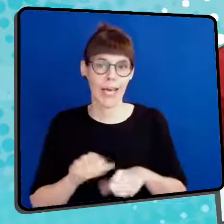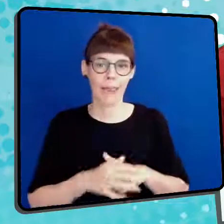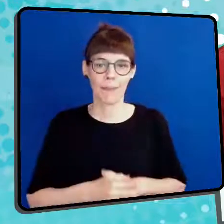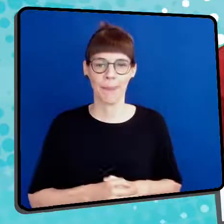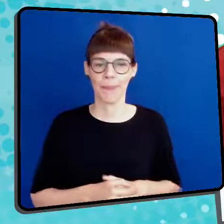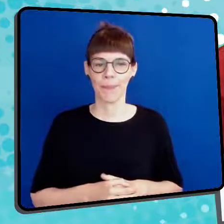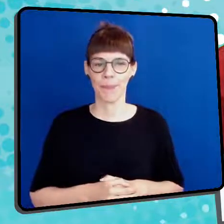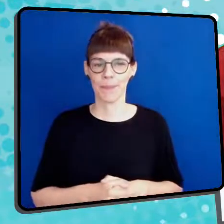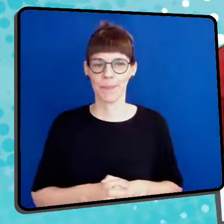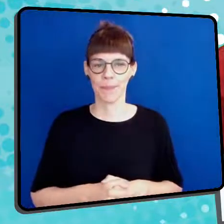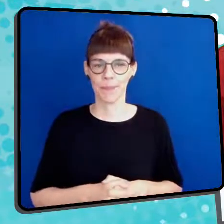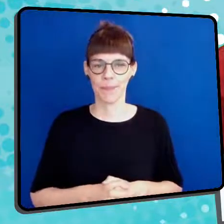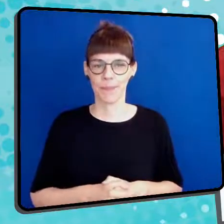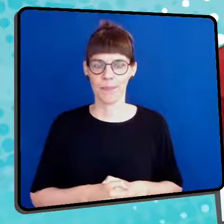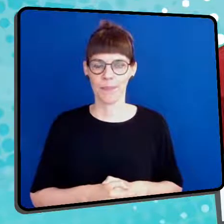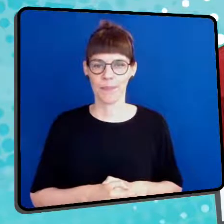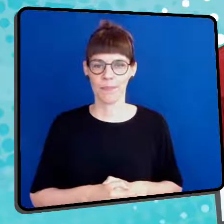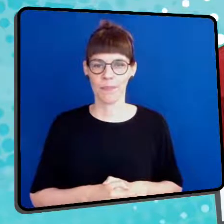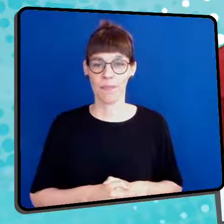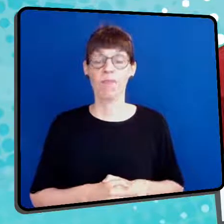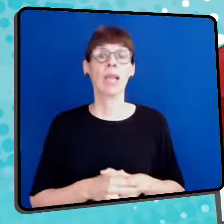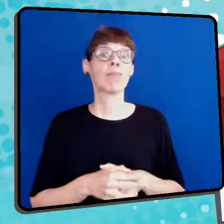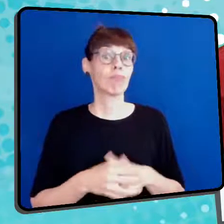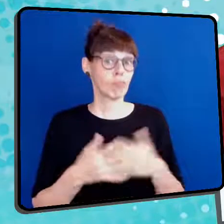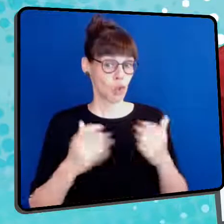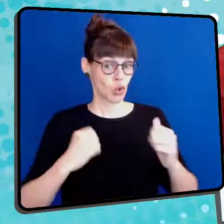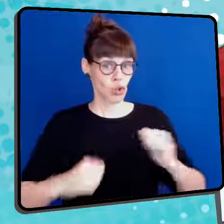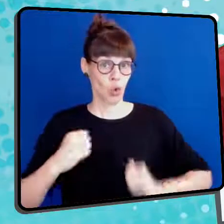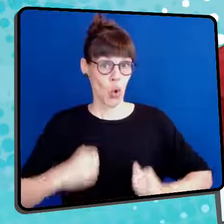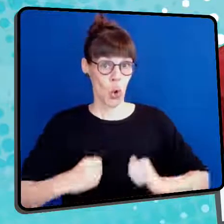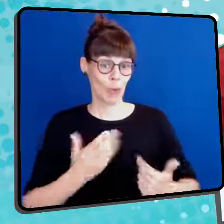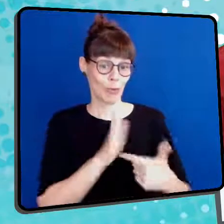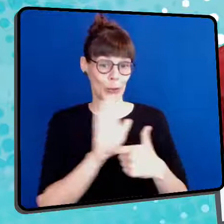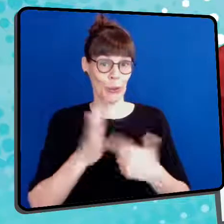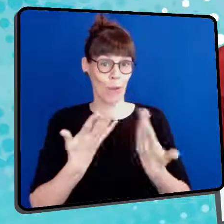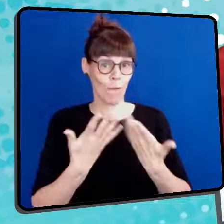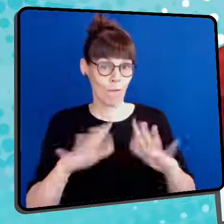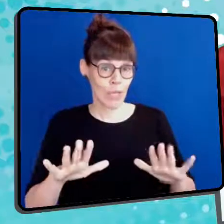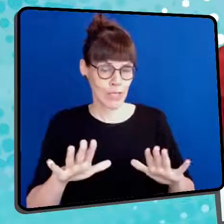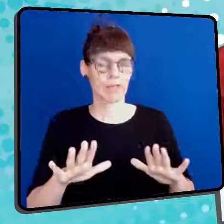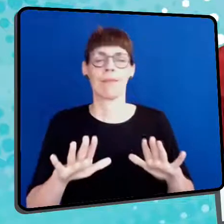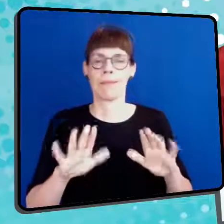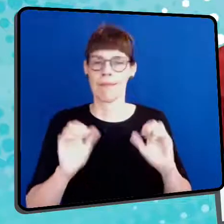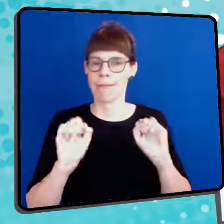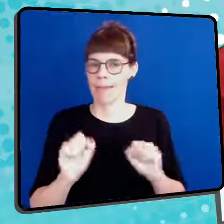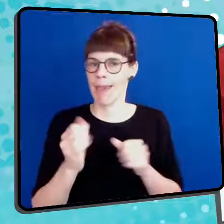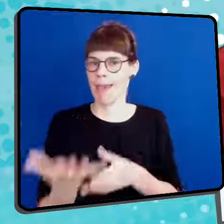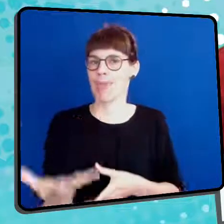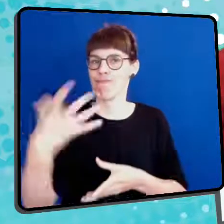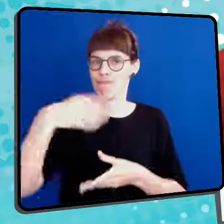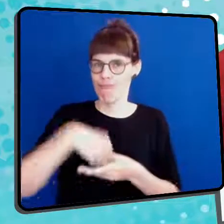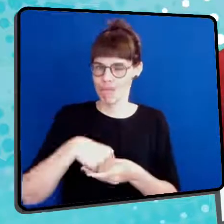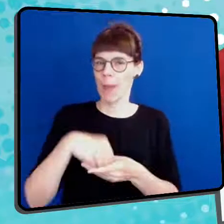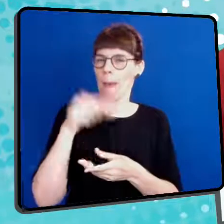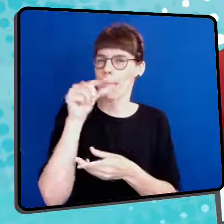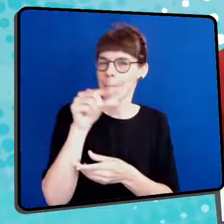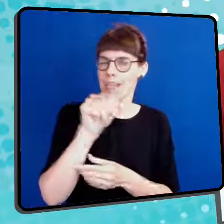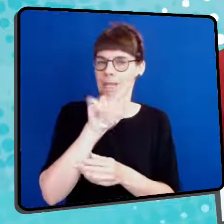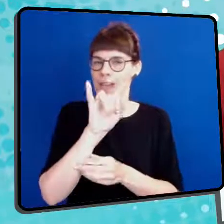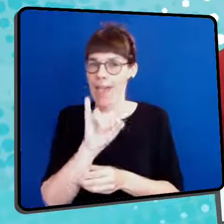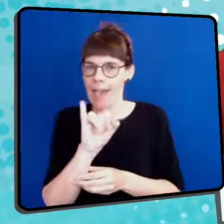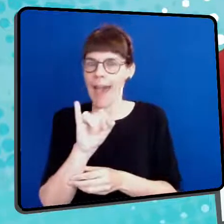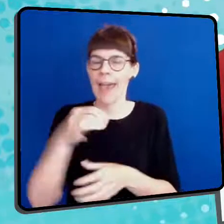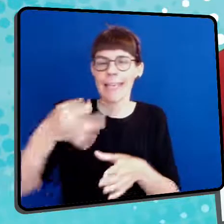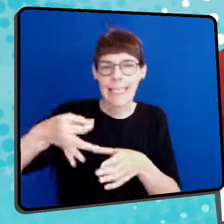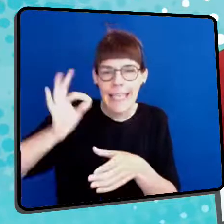And don't forget, after the show, you can join us in a Bit of AI cafe, where it's kind of an informal chit chat